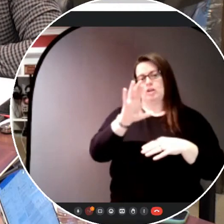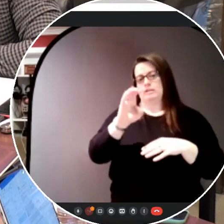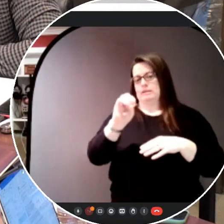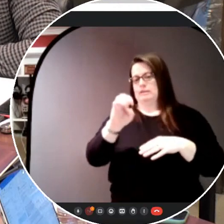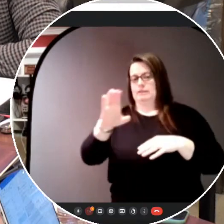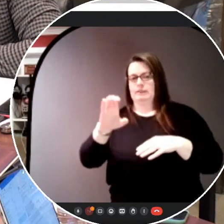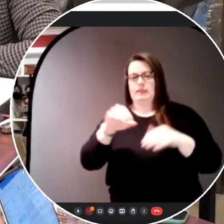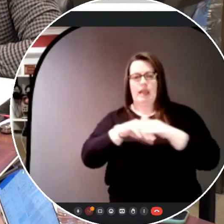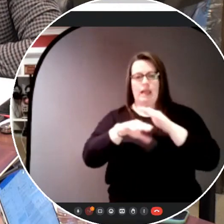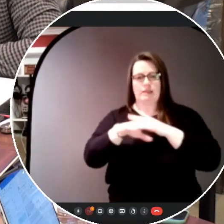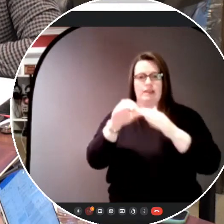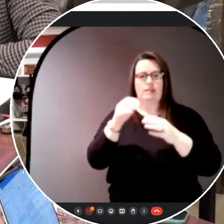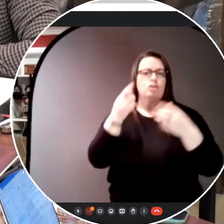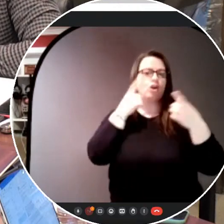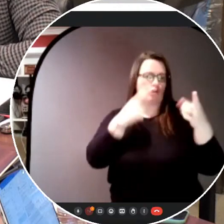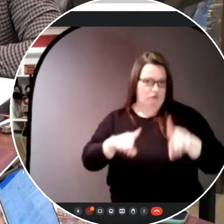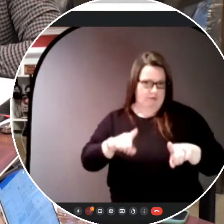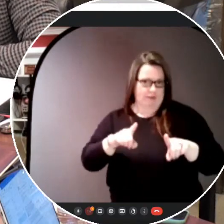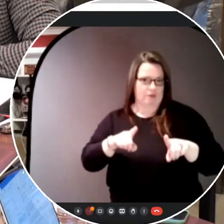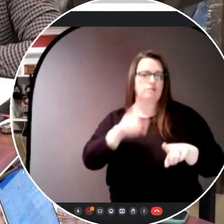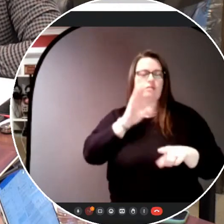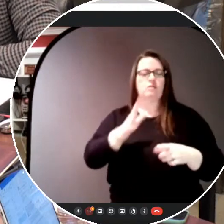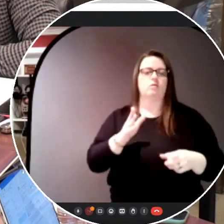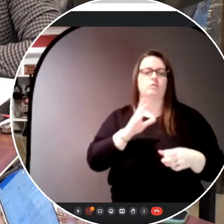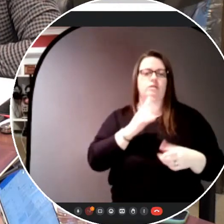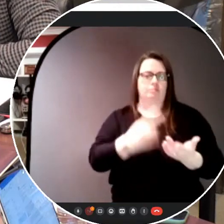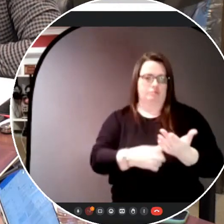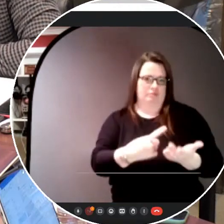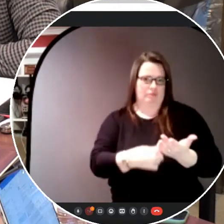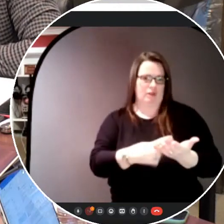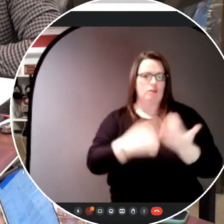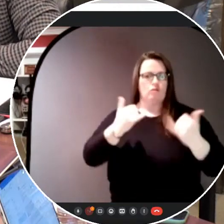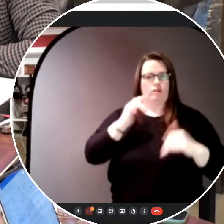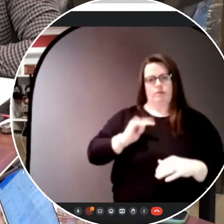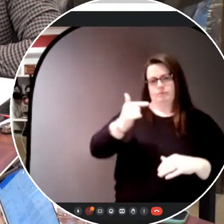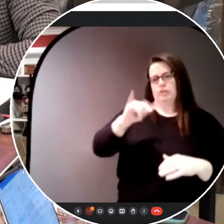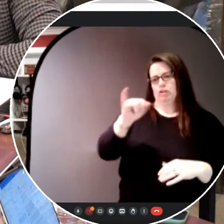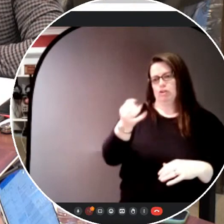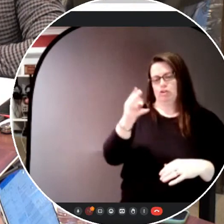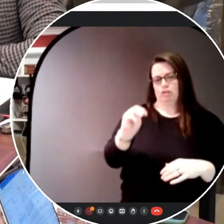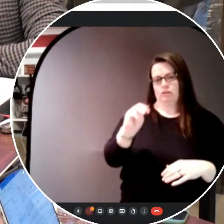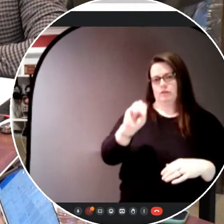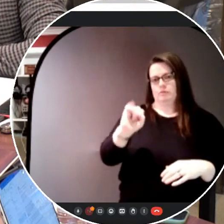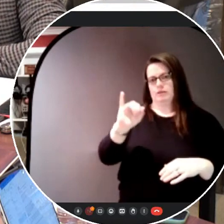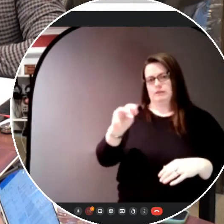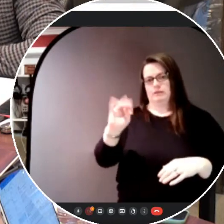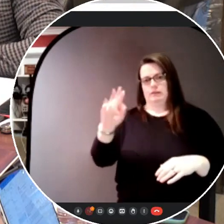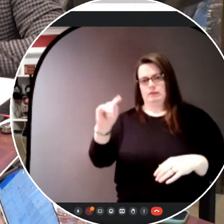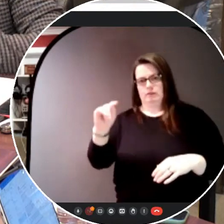agreements right away. And I'm going to turn it over at this time now to Mr. Jimson to brief the board.